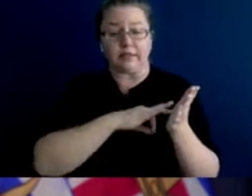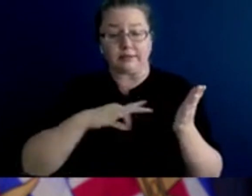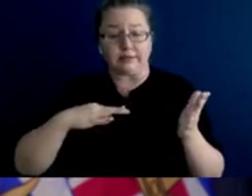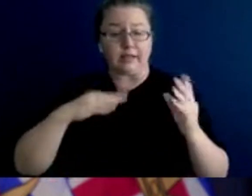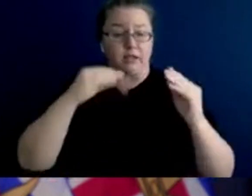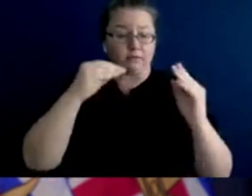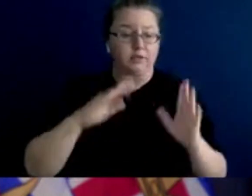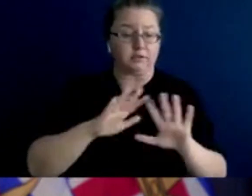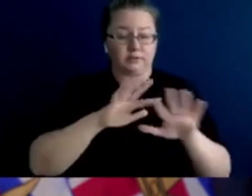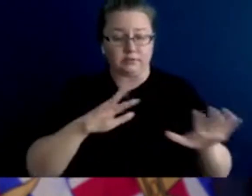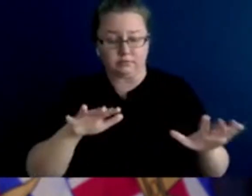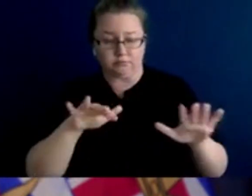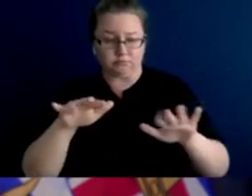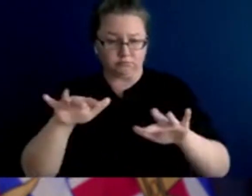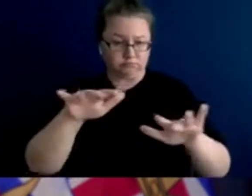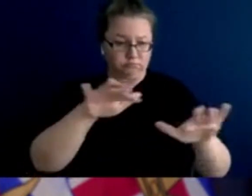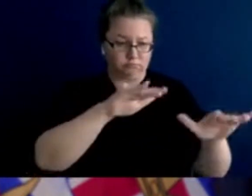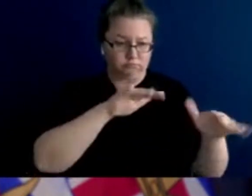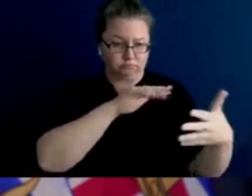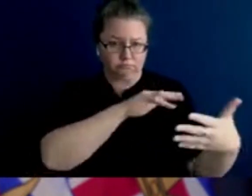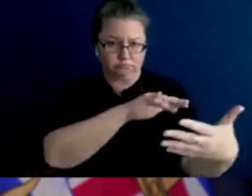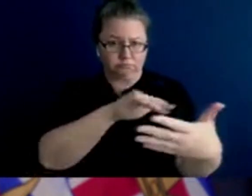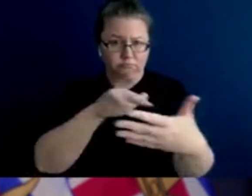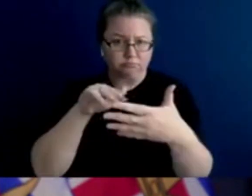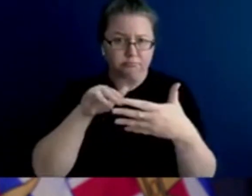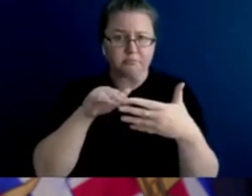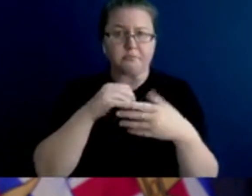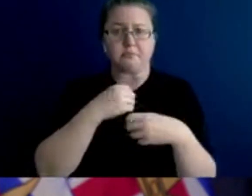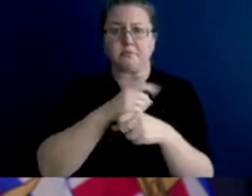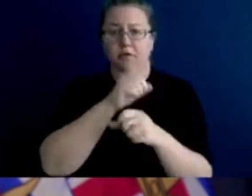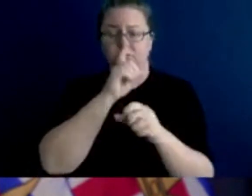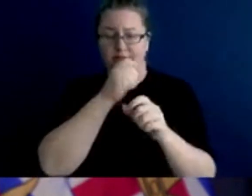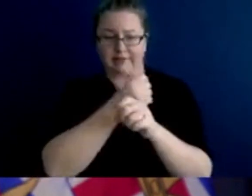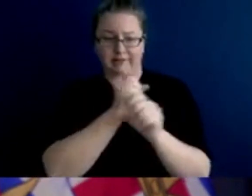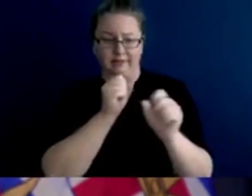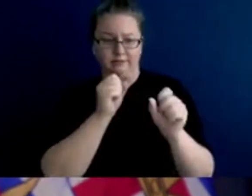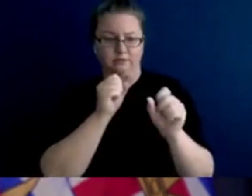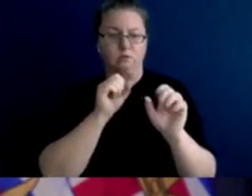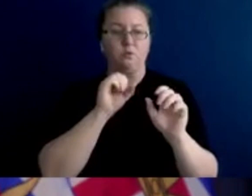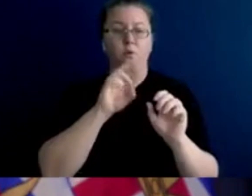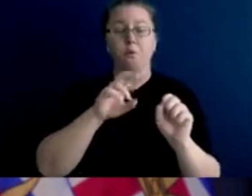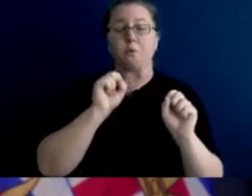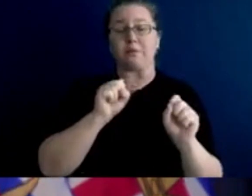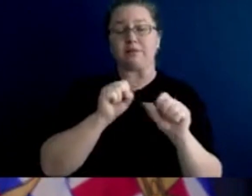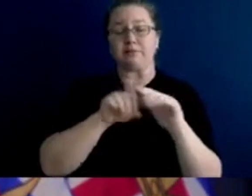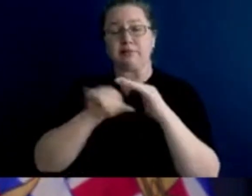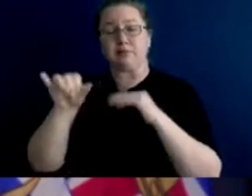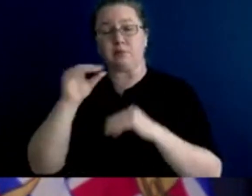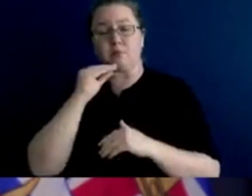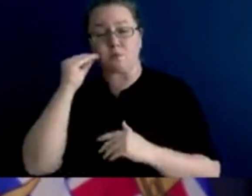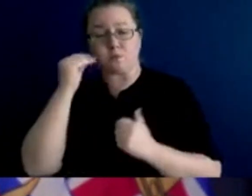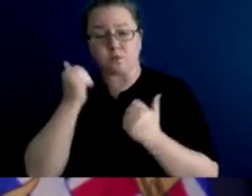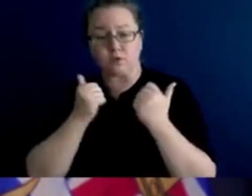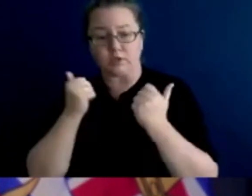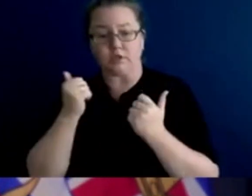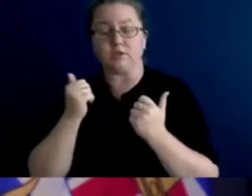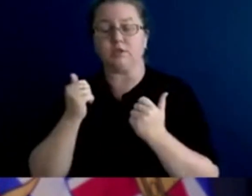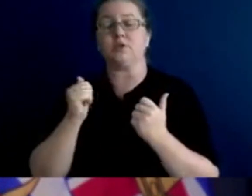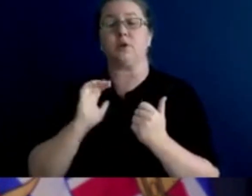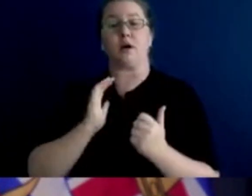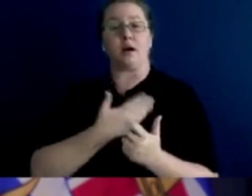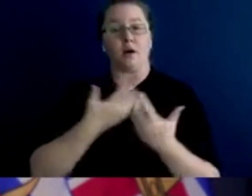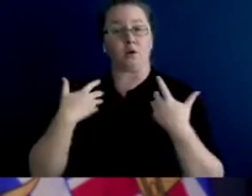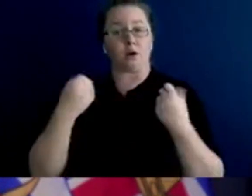safe. When there is a potential school exposure, the first thing that happens in all of our schools around the